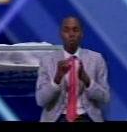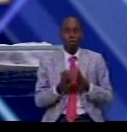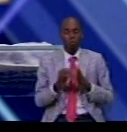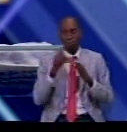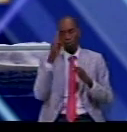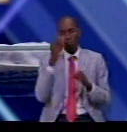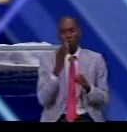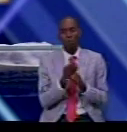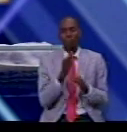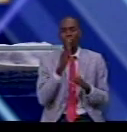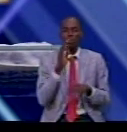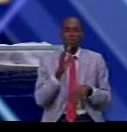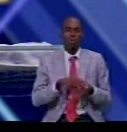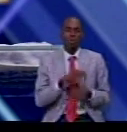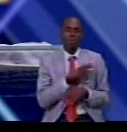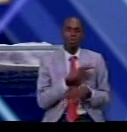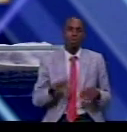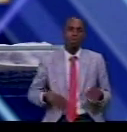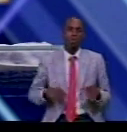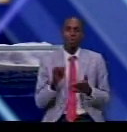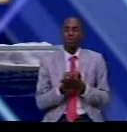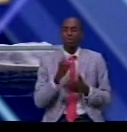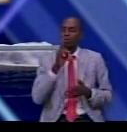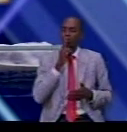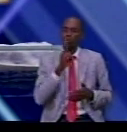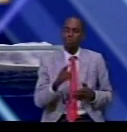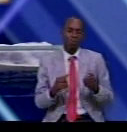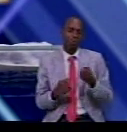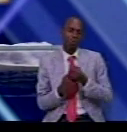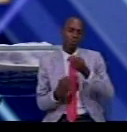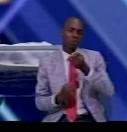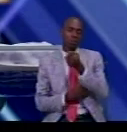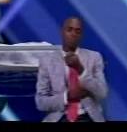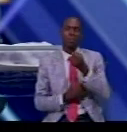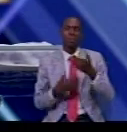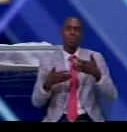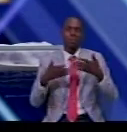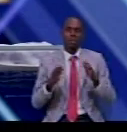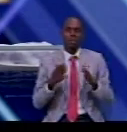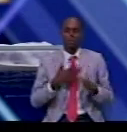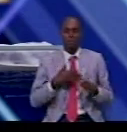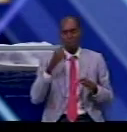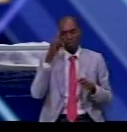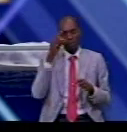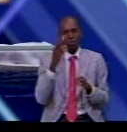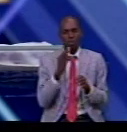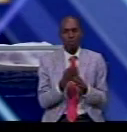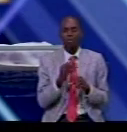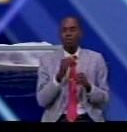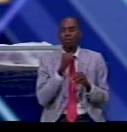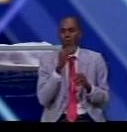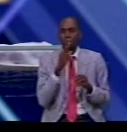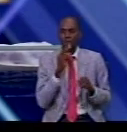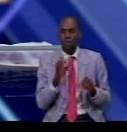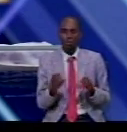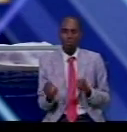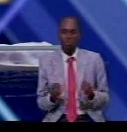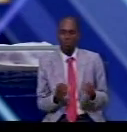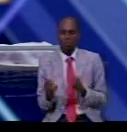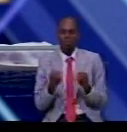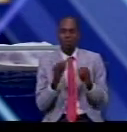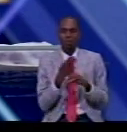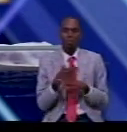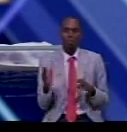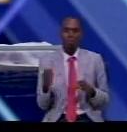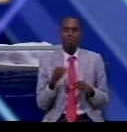sure cornerstone. Pray and say, Lord, let my faith not be shaken. Let my faith